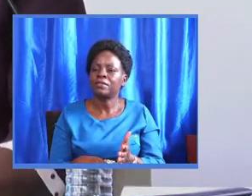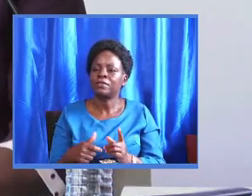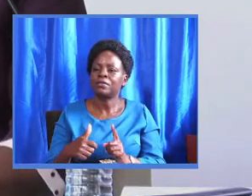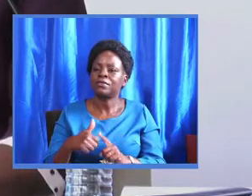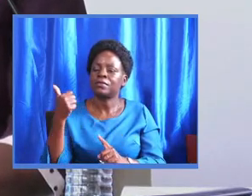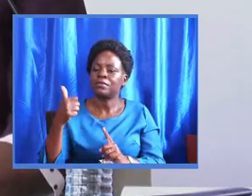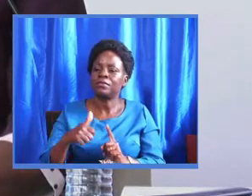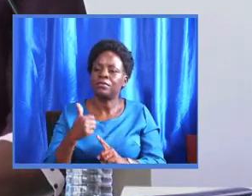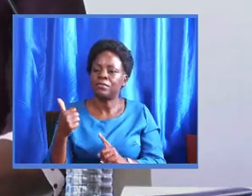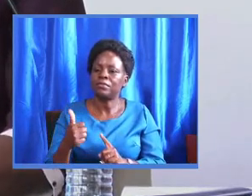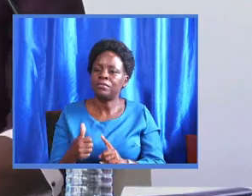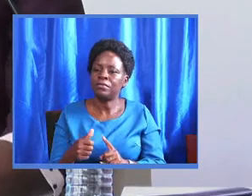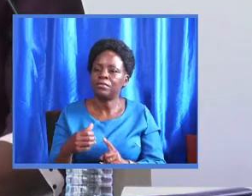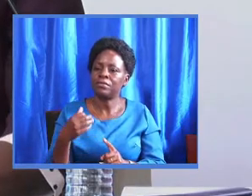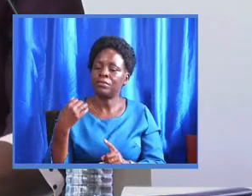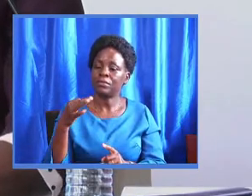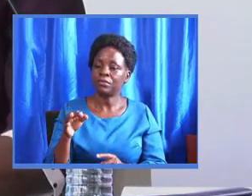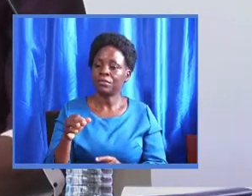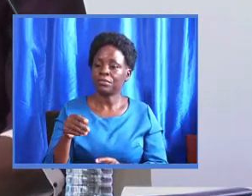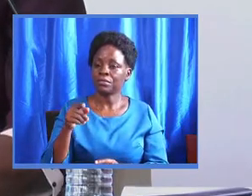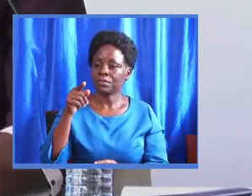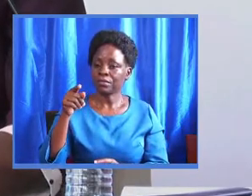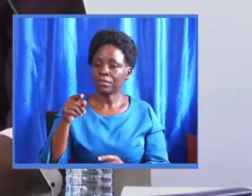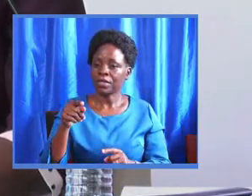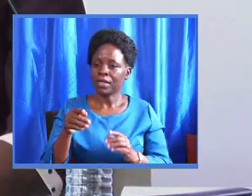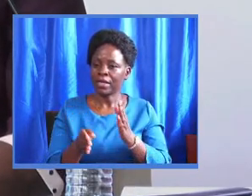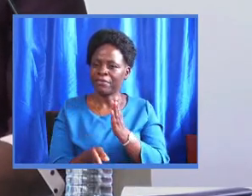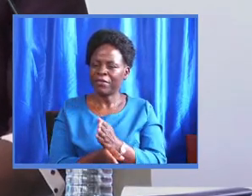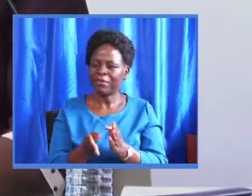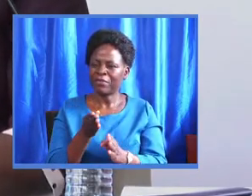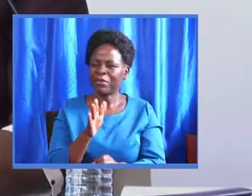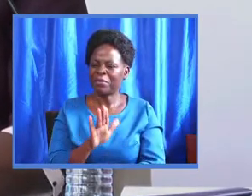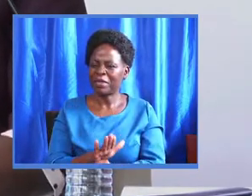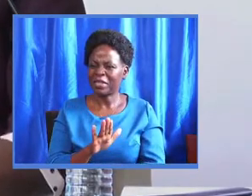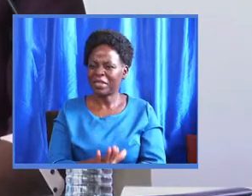kupangisa nti bw'obanga ebizimbe byo bingi nnyo,